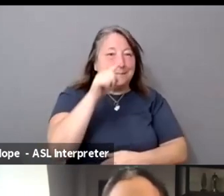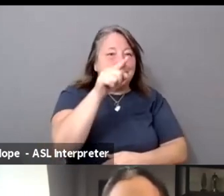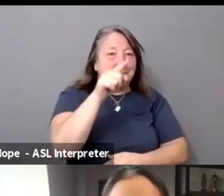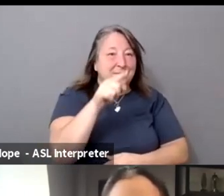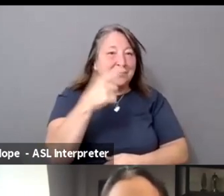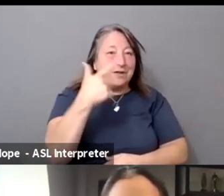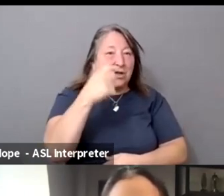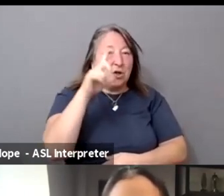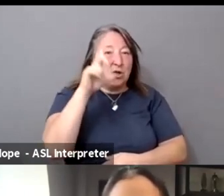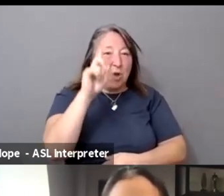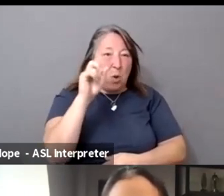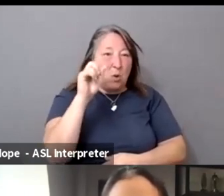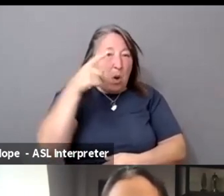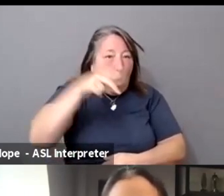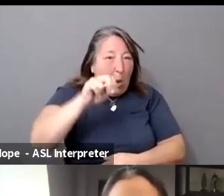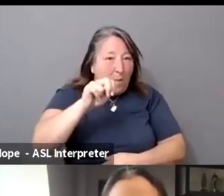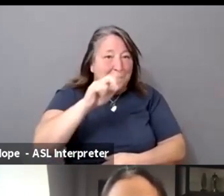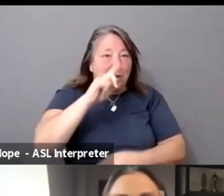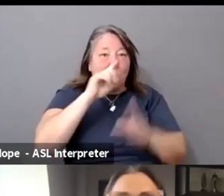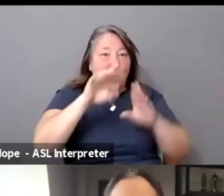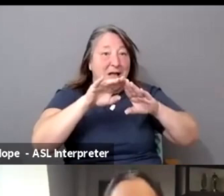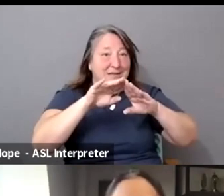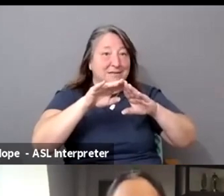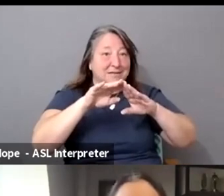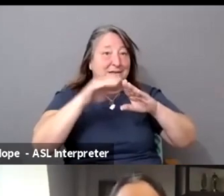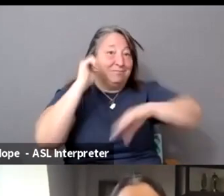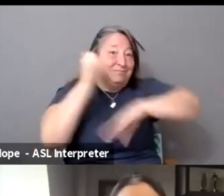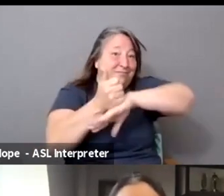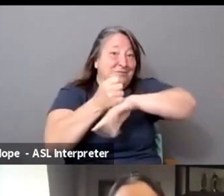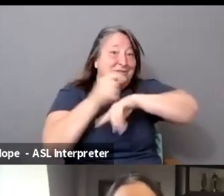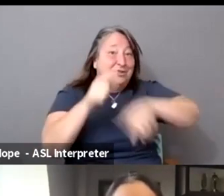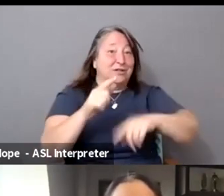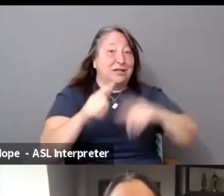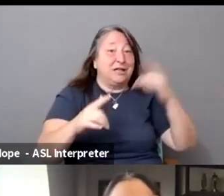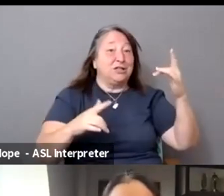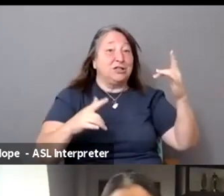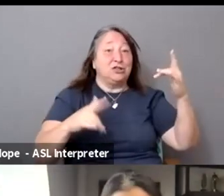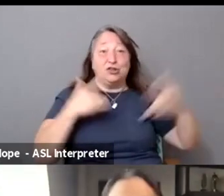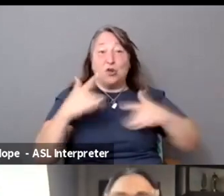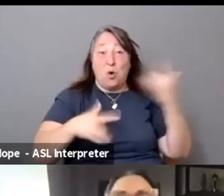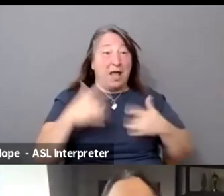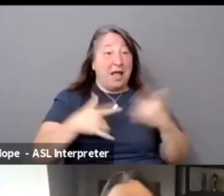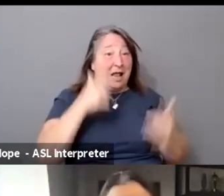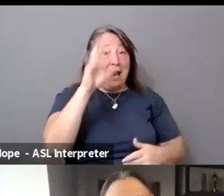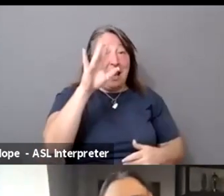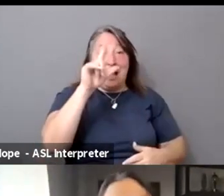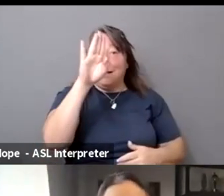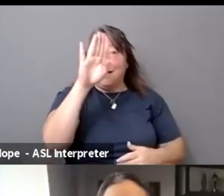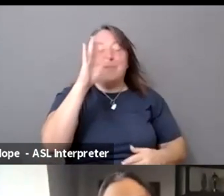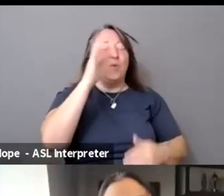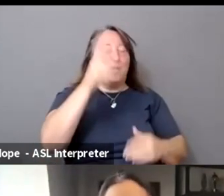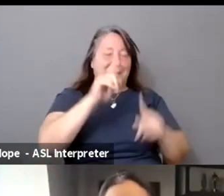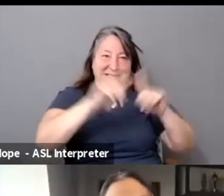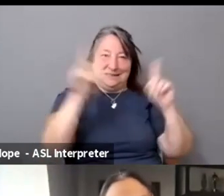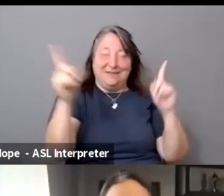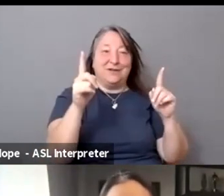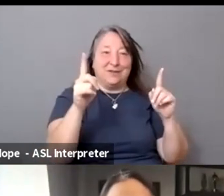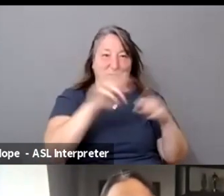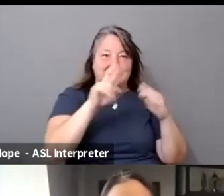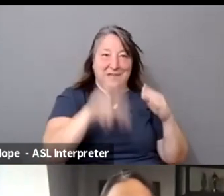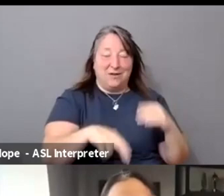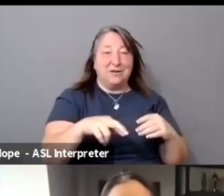Gold Open had been around during Joy Luck Club, it would have been a very different result. Gold Open has